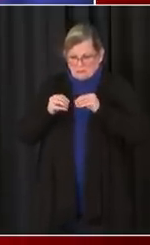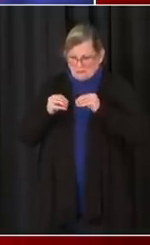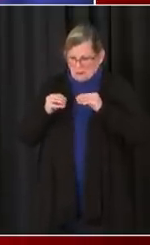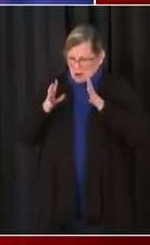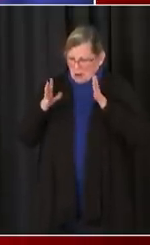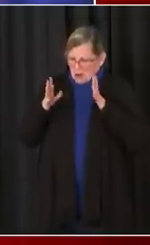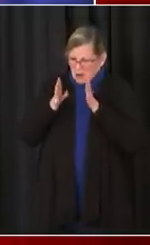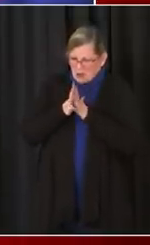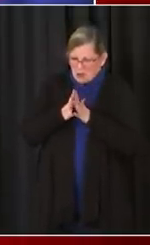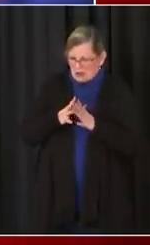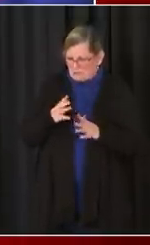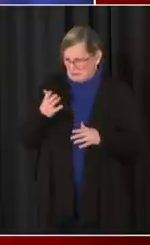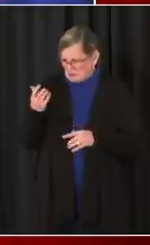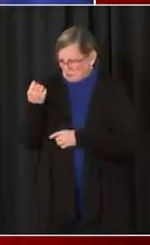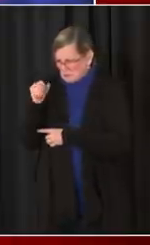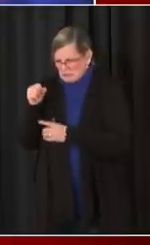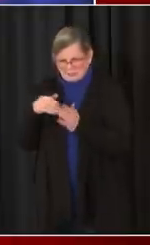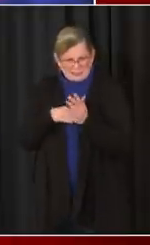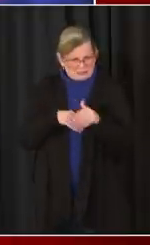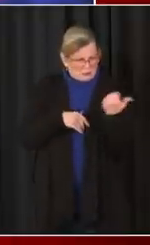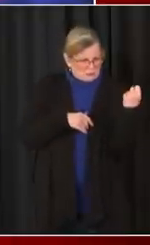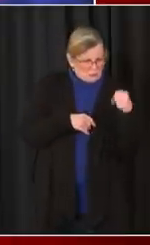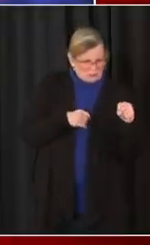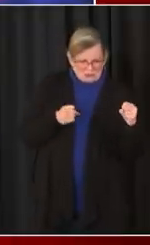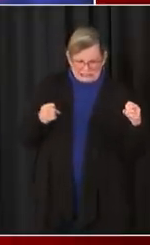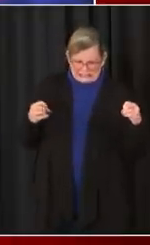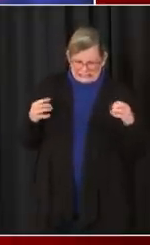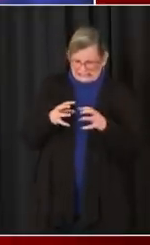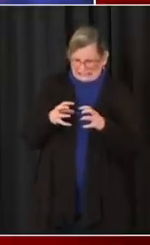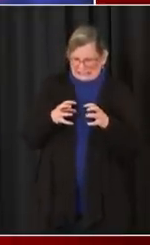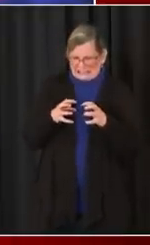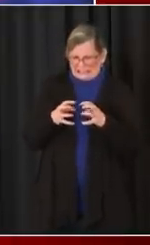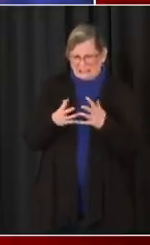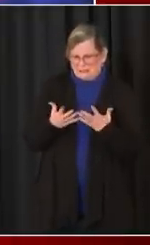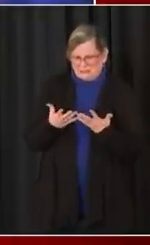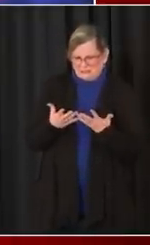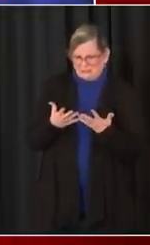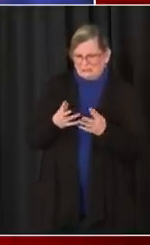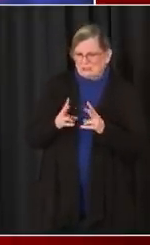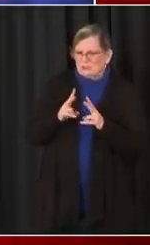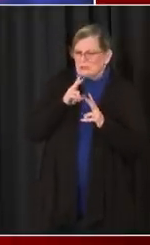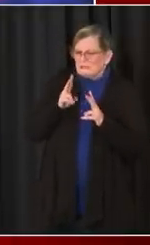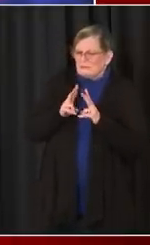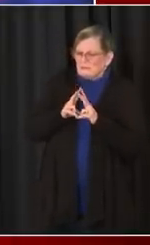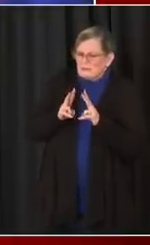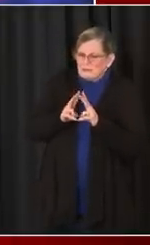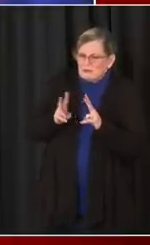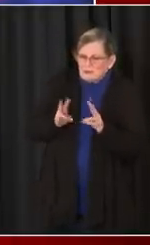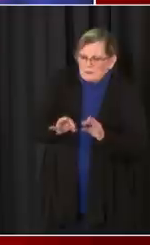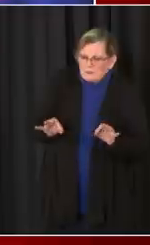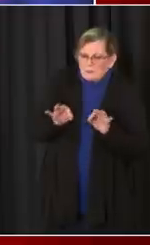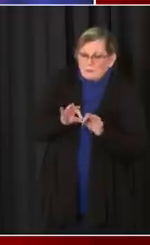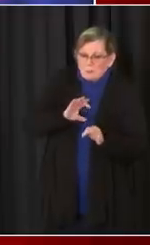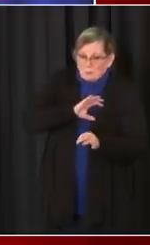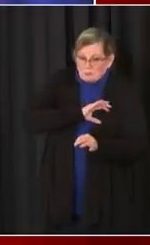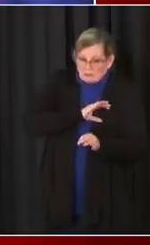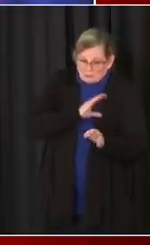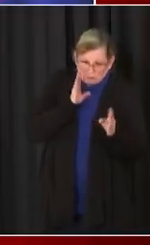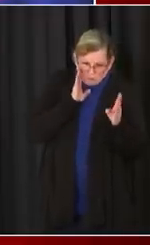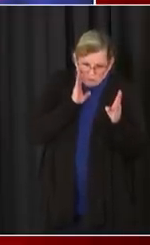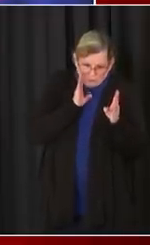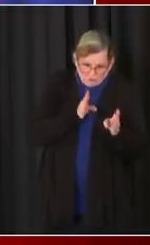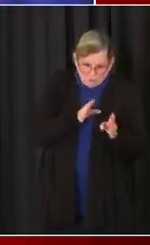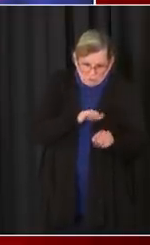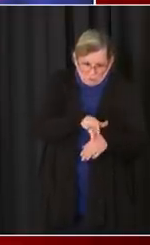protest against the people who sieged the Capitol. So it was very important that the police could focus